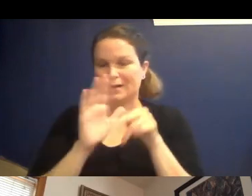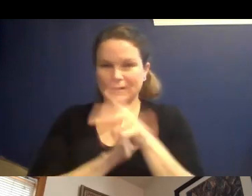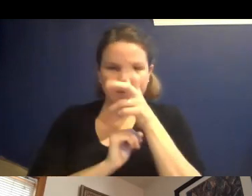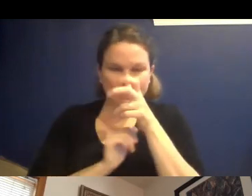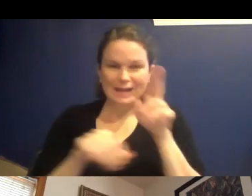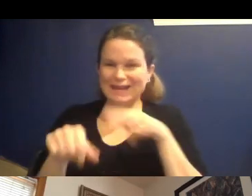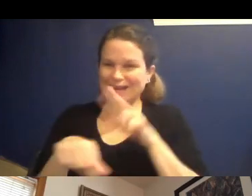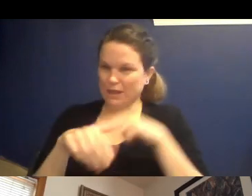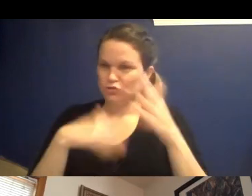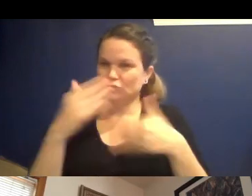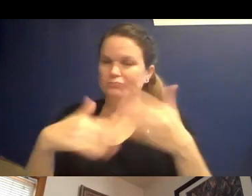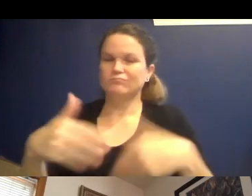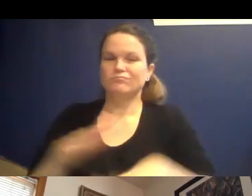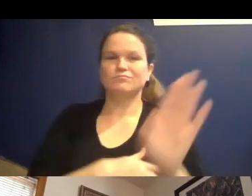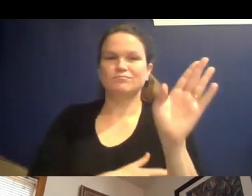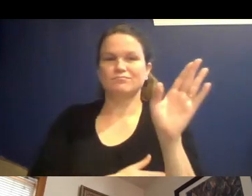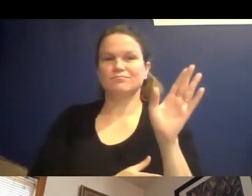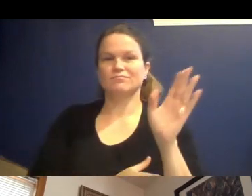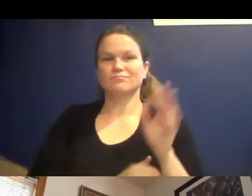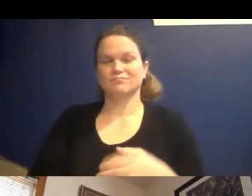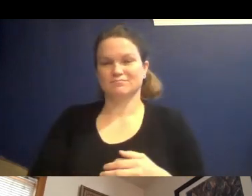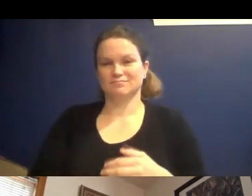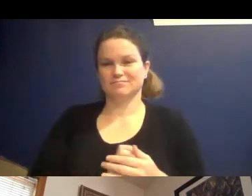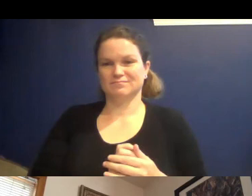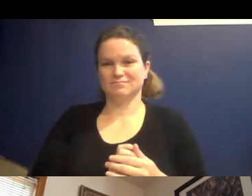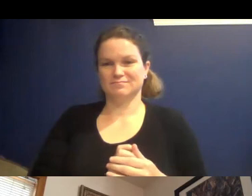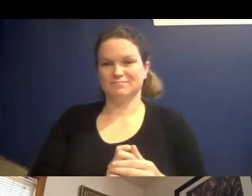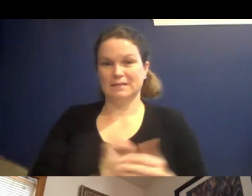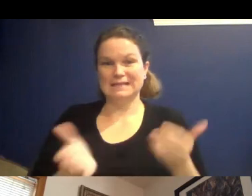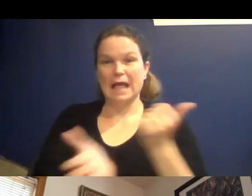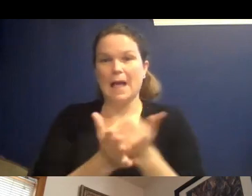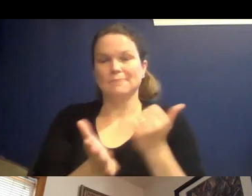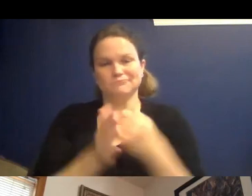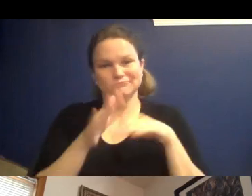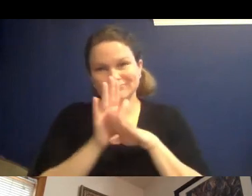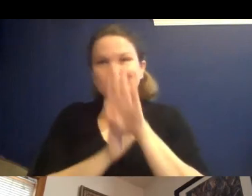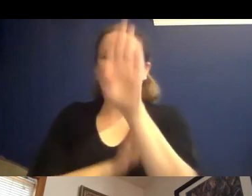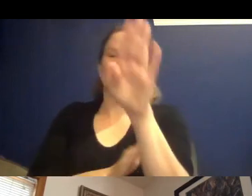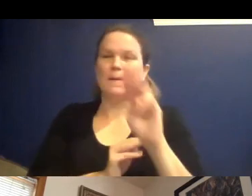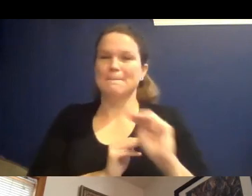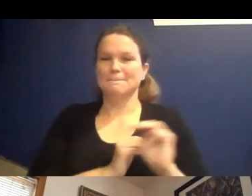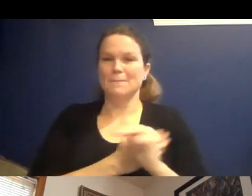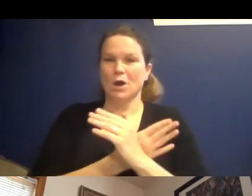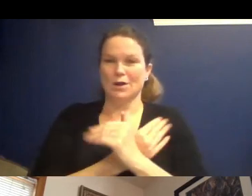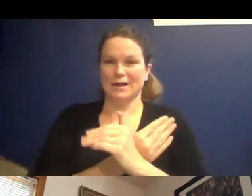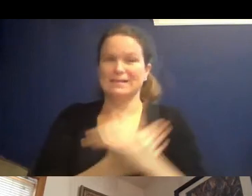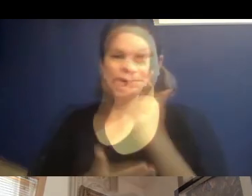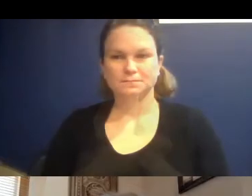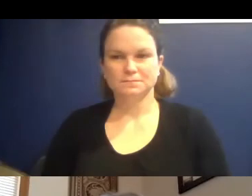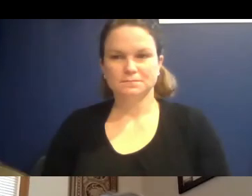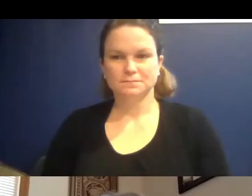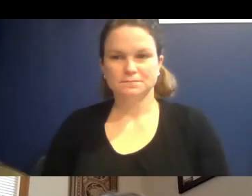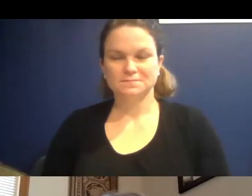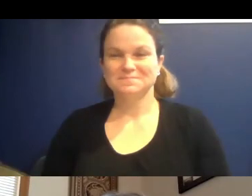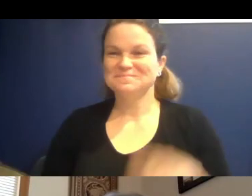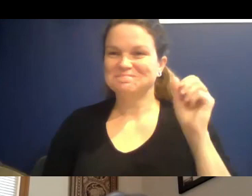its course, and we can contribute to the resurgence of monarch butterflies. So we'll be helping other insects as well. All right,